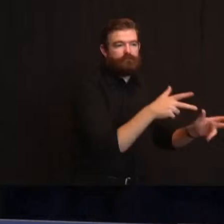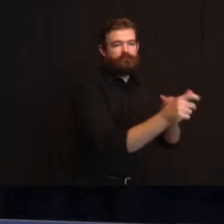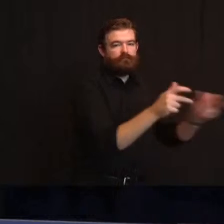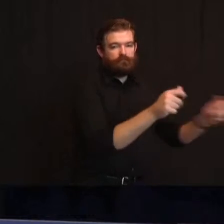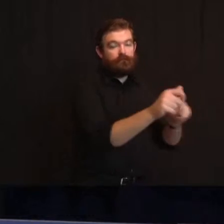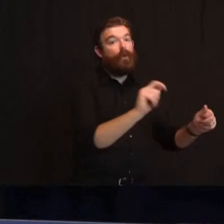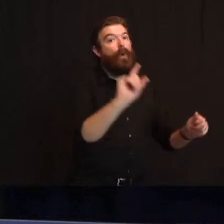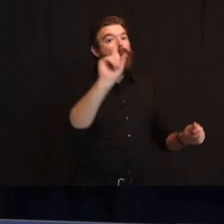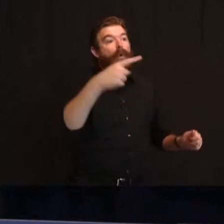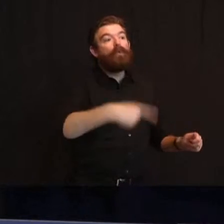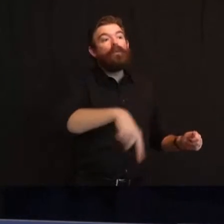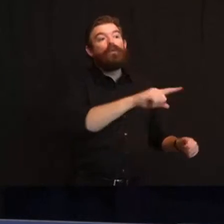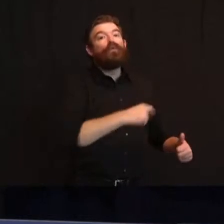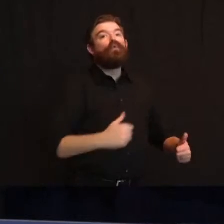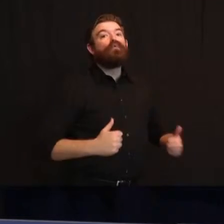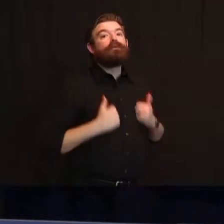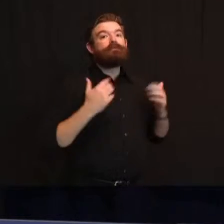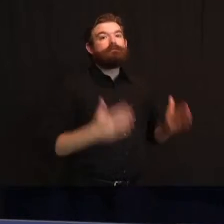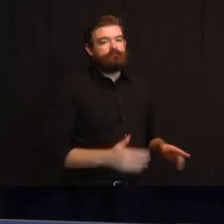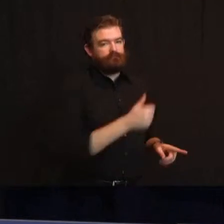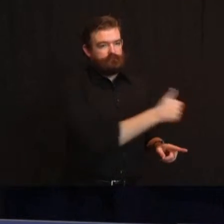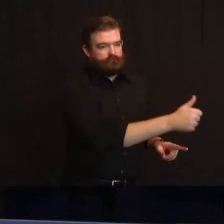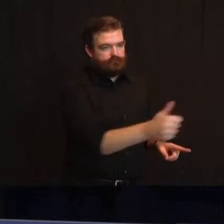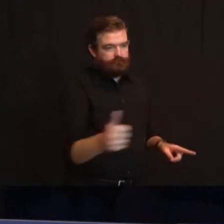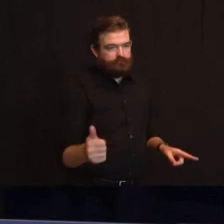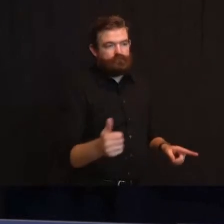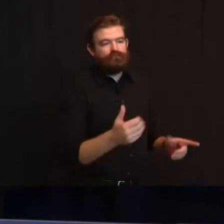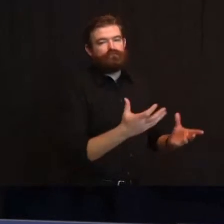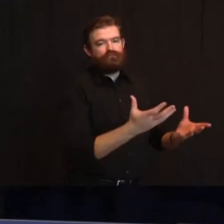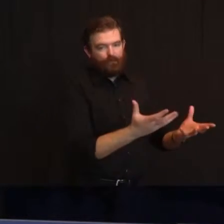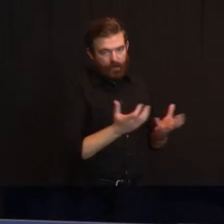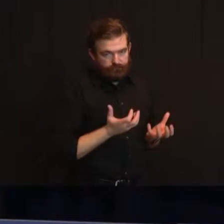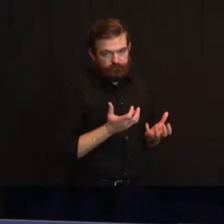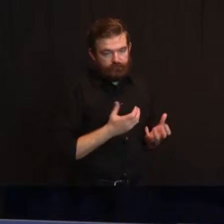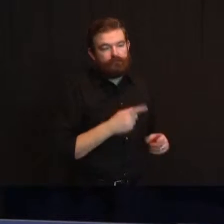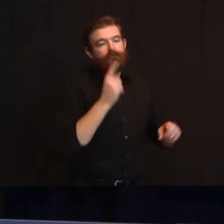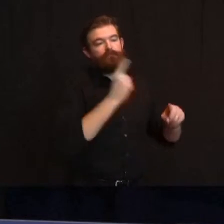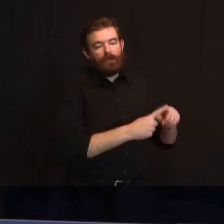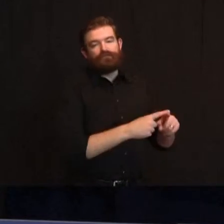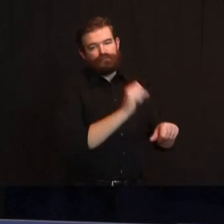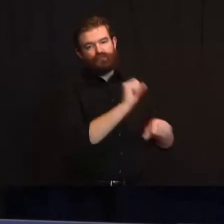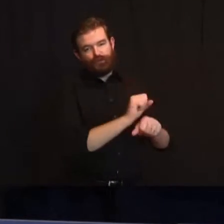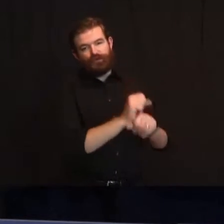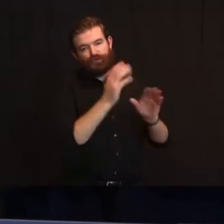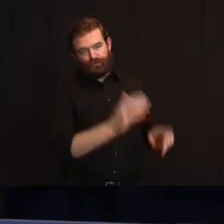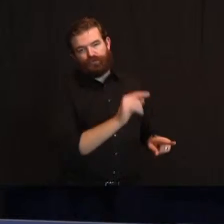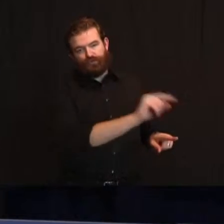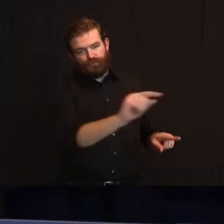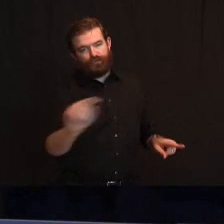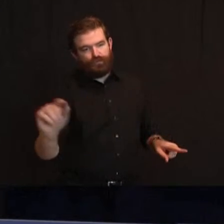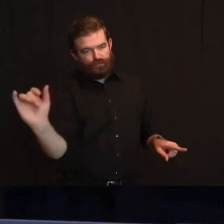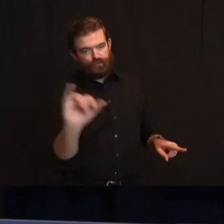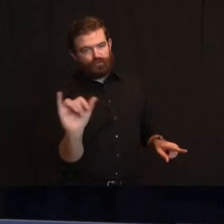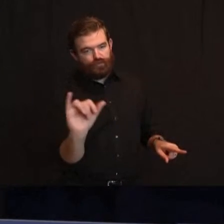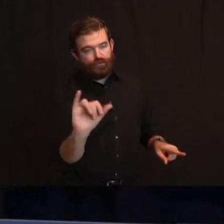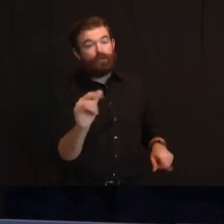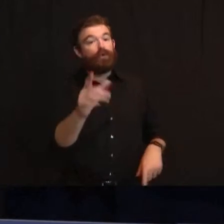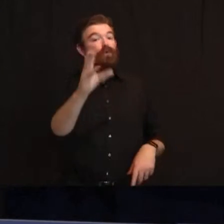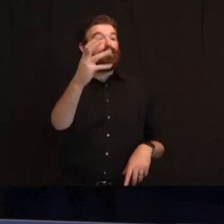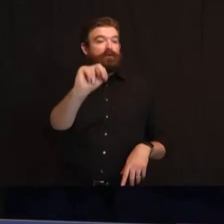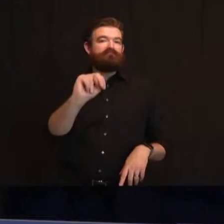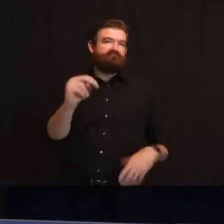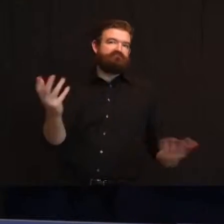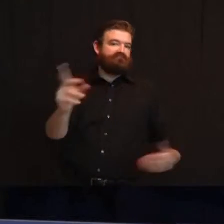We expect those vaccines to start rolling off the shelves towards the end of December, beginning